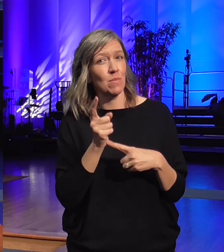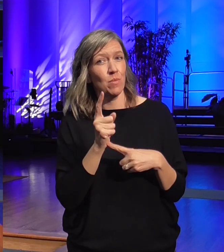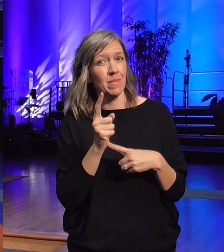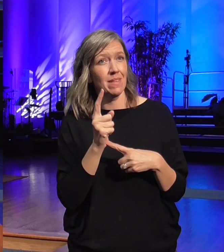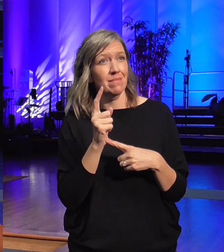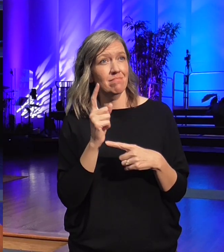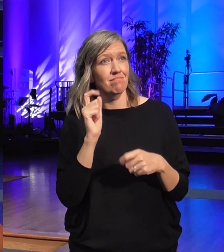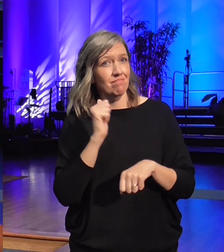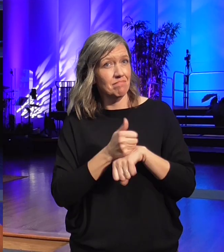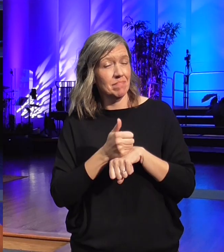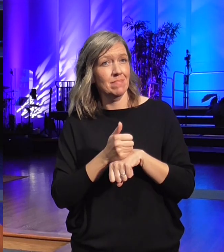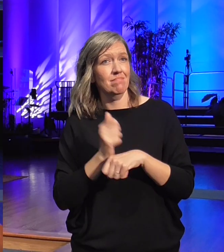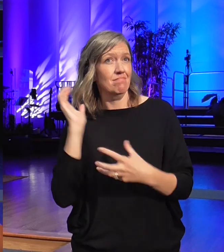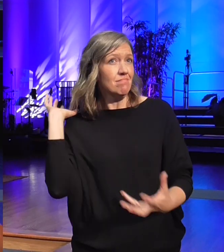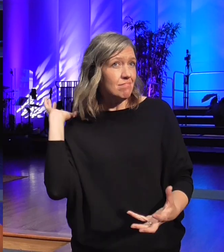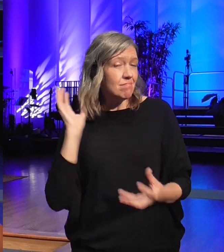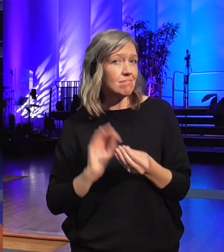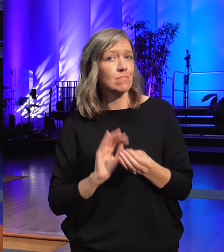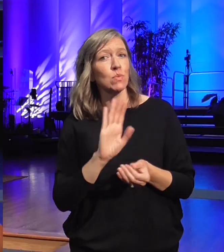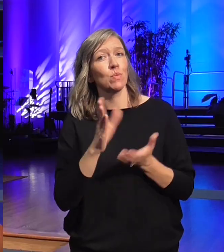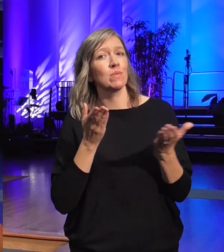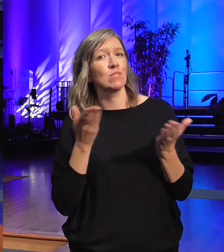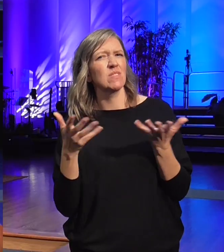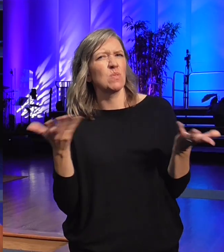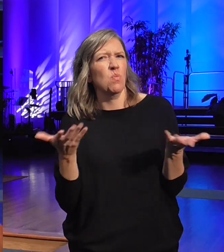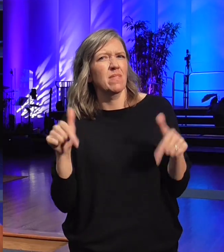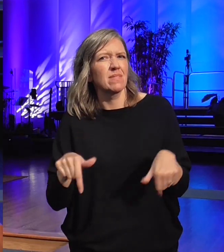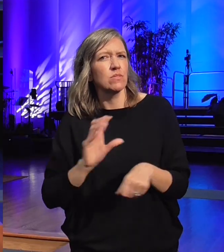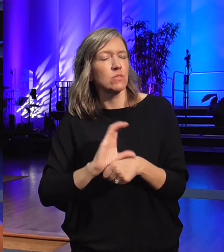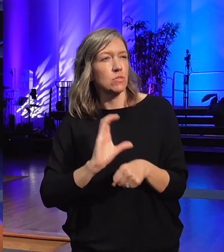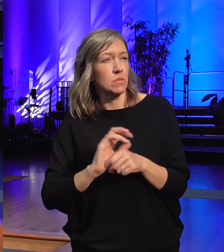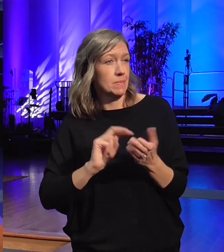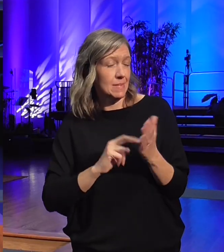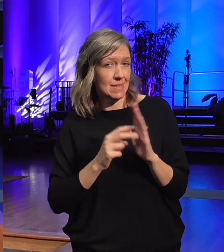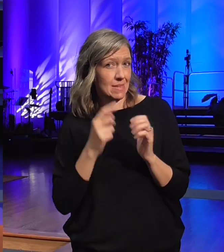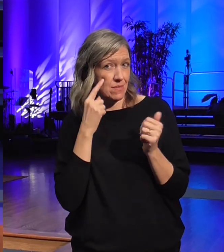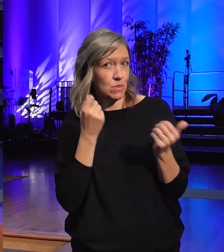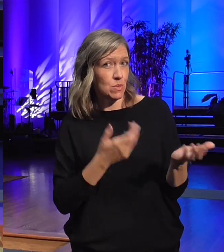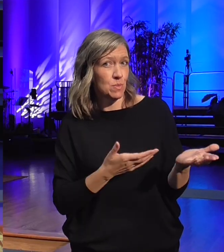years of service and what Mile High Church means to you.